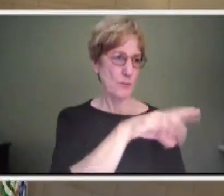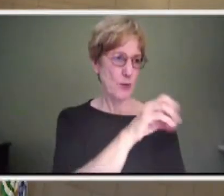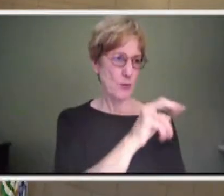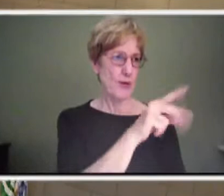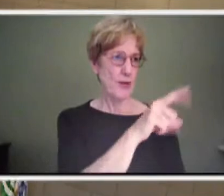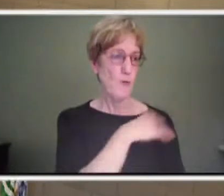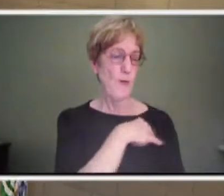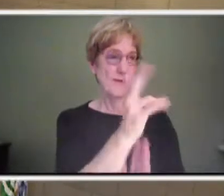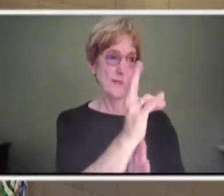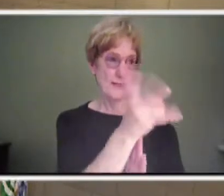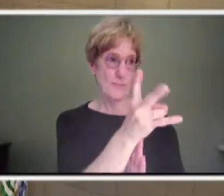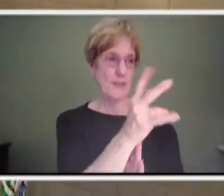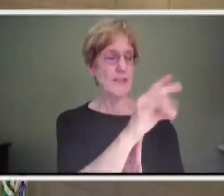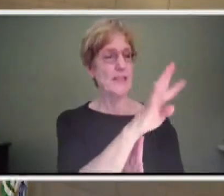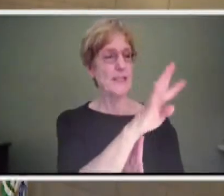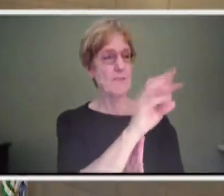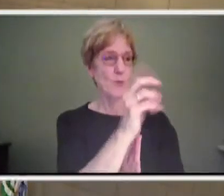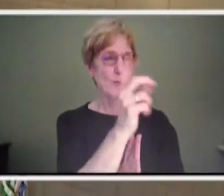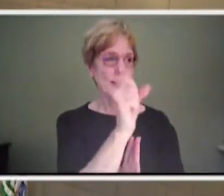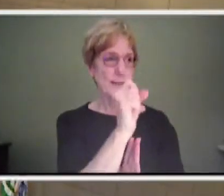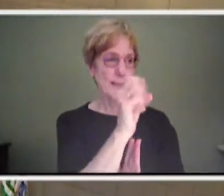7 minutes and 40 seconds.